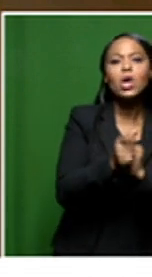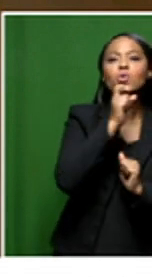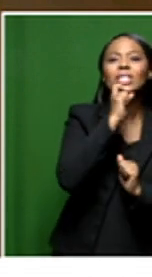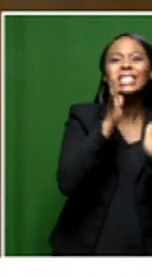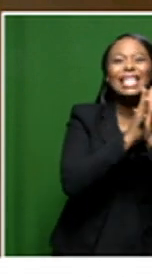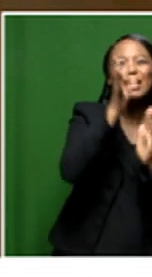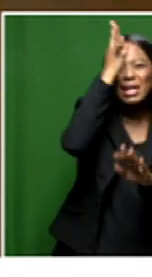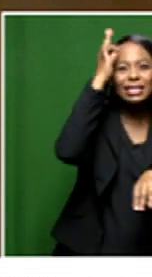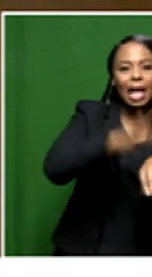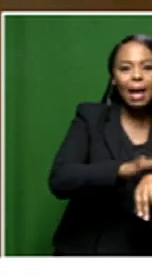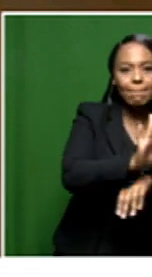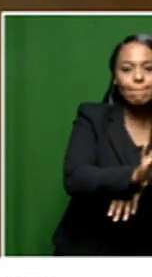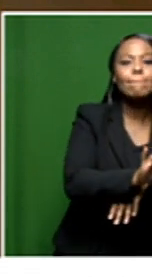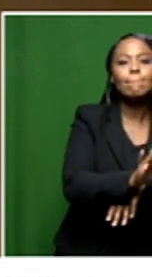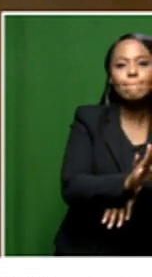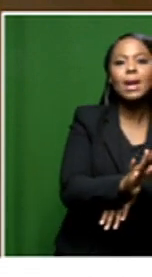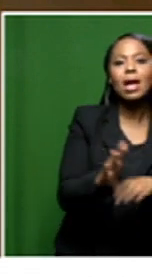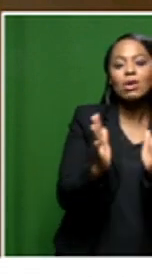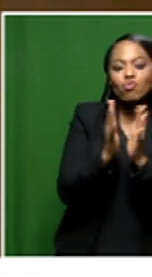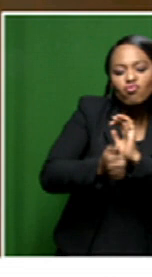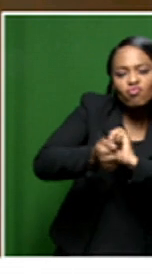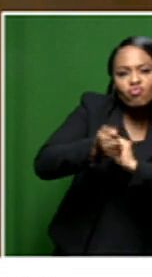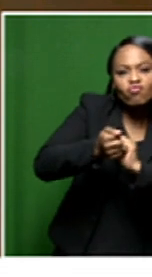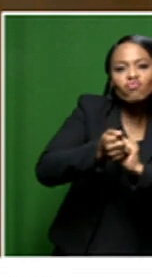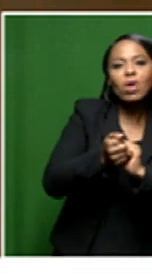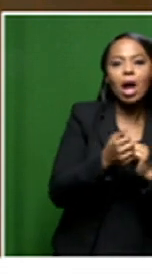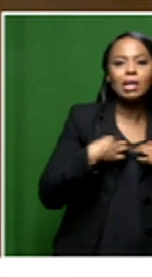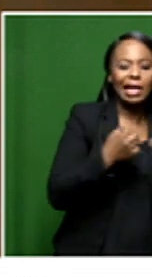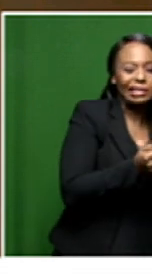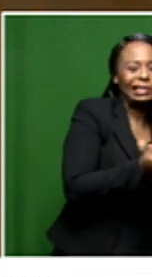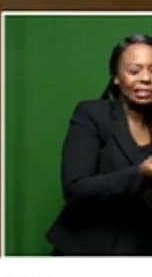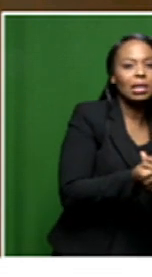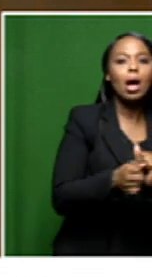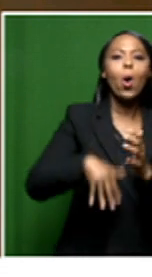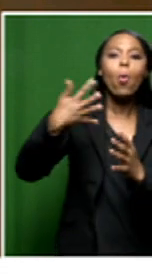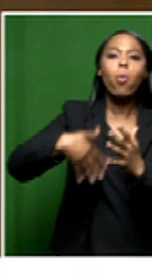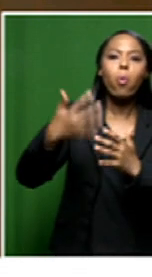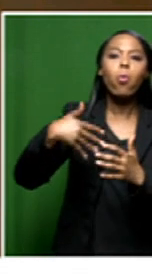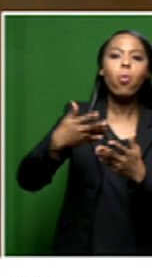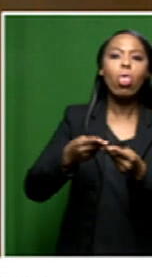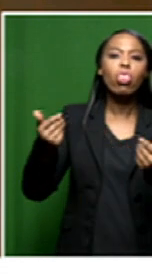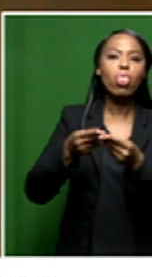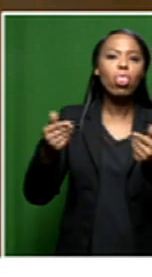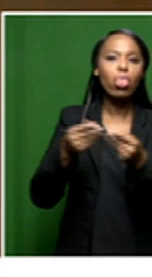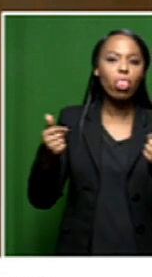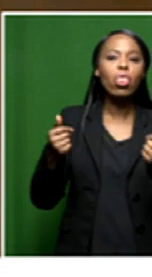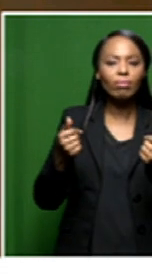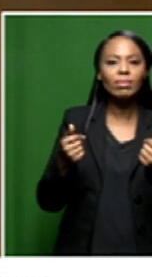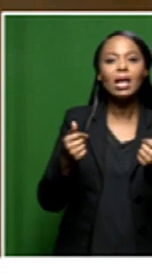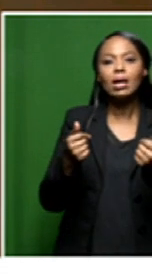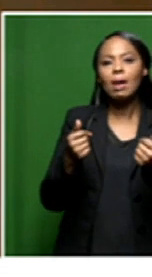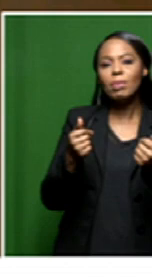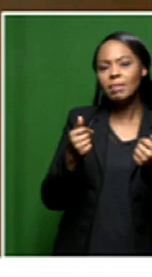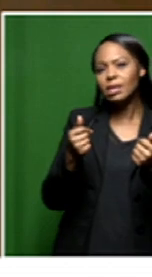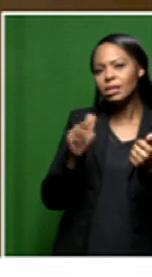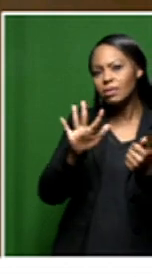you into your clothes the first time, you wash for about 10 minutes, then you do a rinse cycle and you wash for another 5 minutes. So it's actually very cost effective as